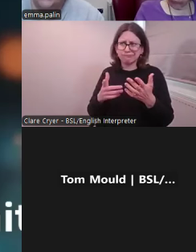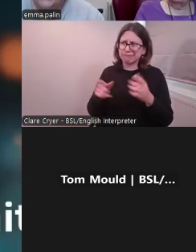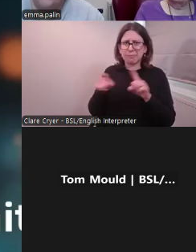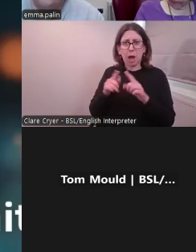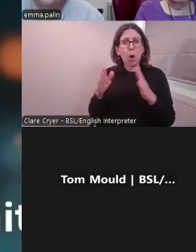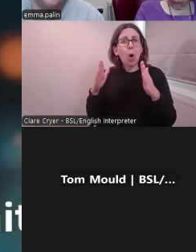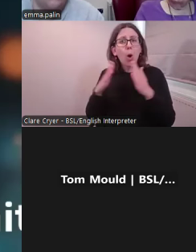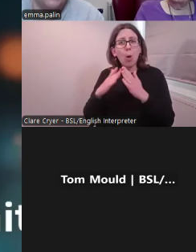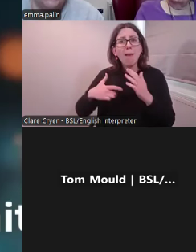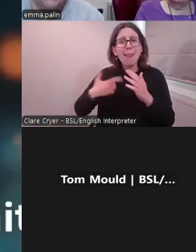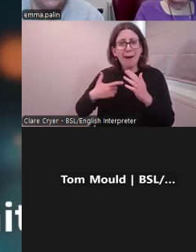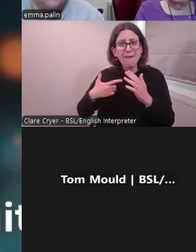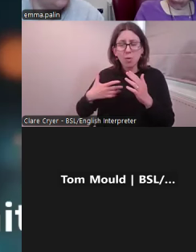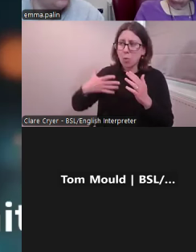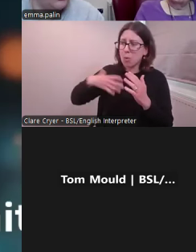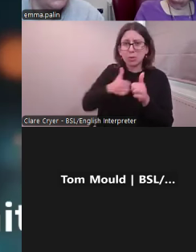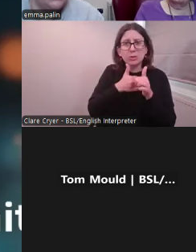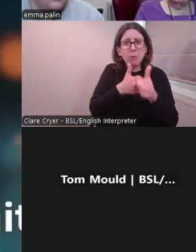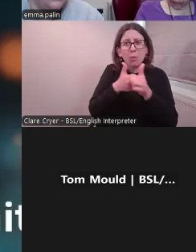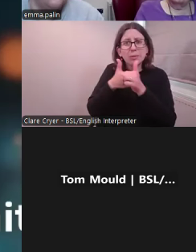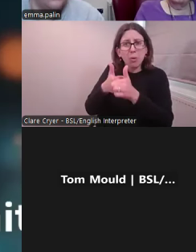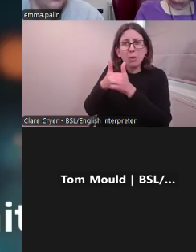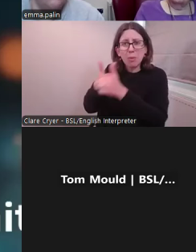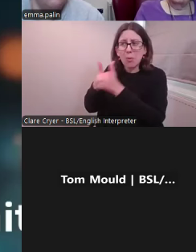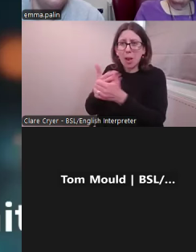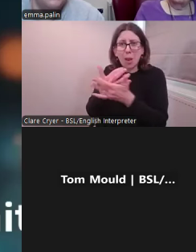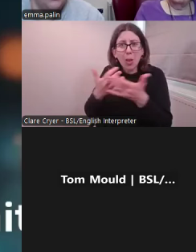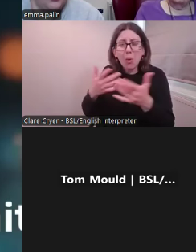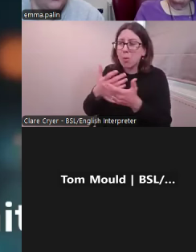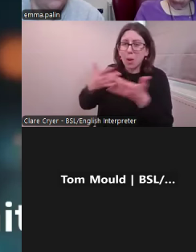people throughout their journey all the way up to end of life.